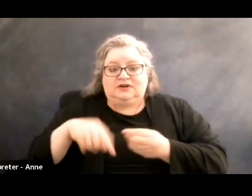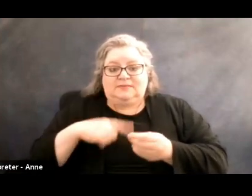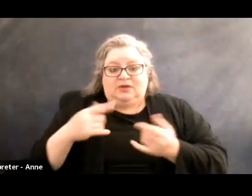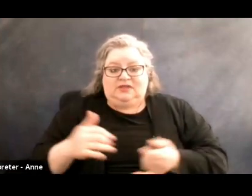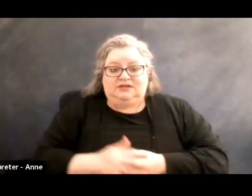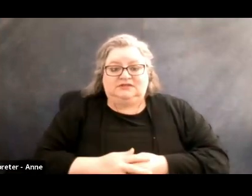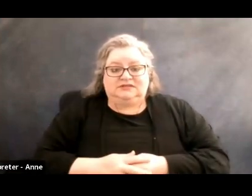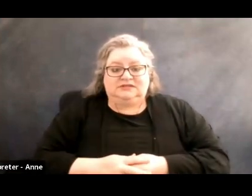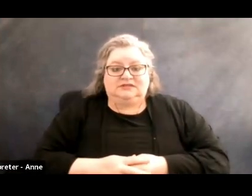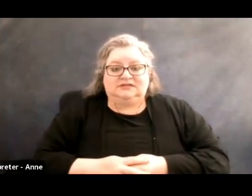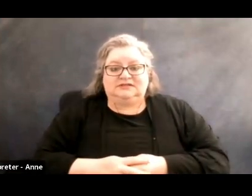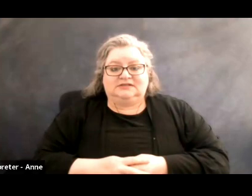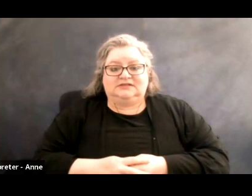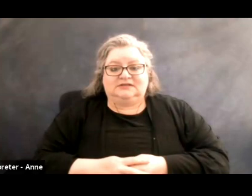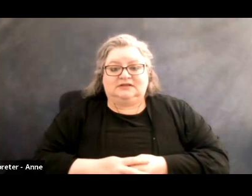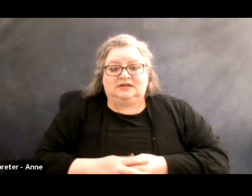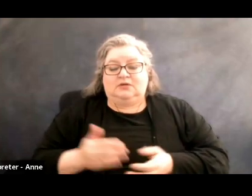this, that